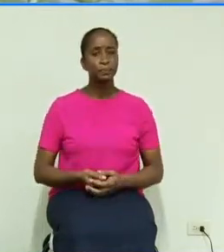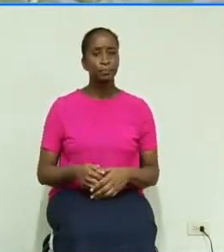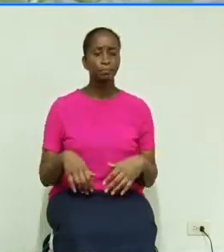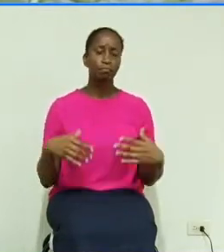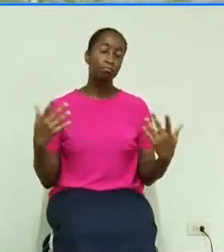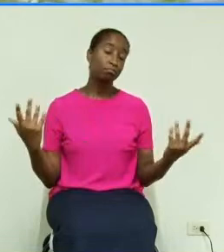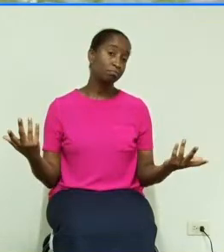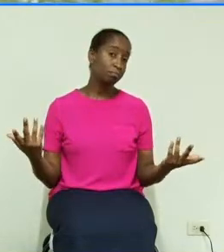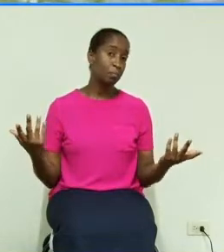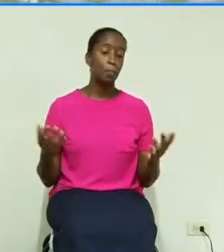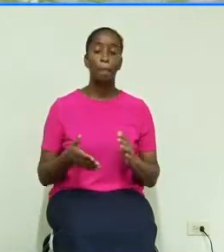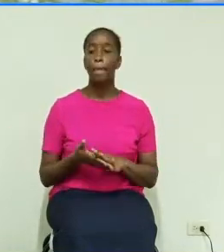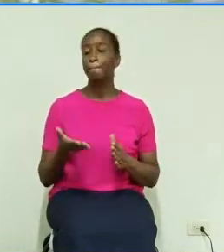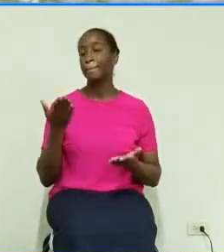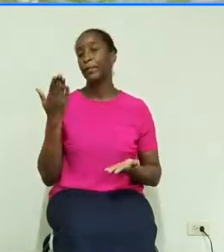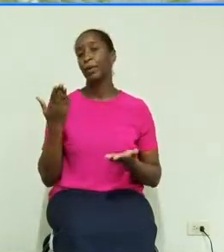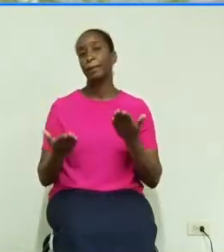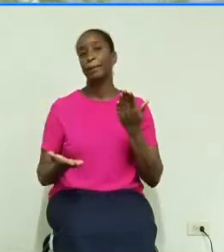senate could